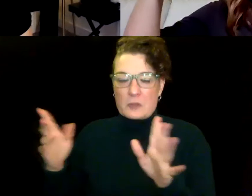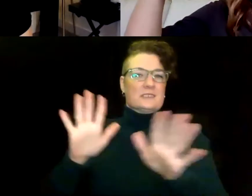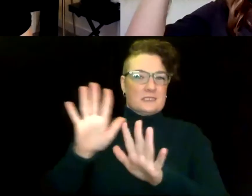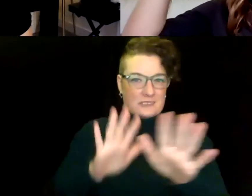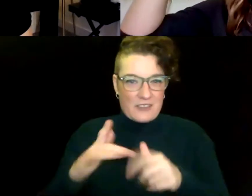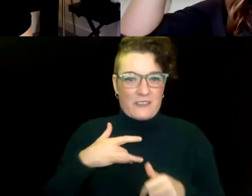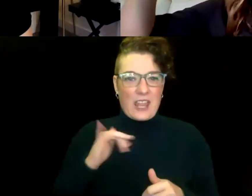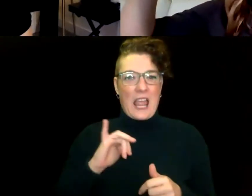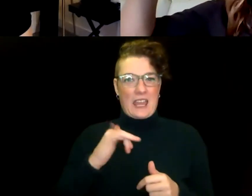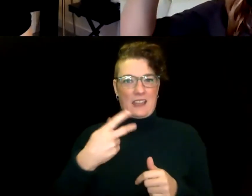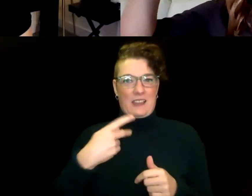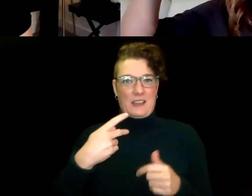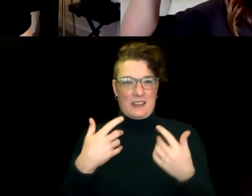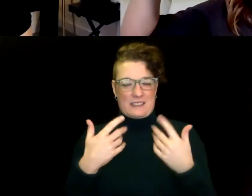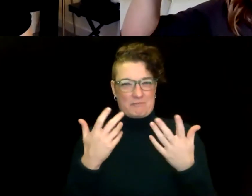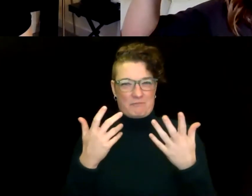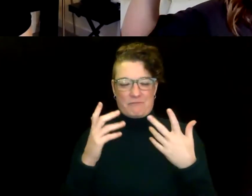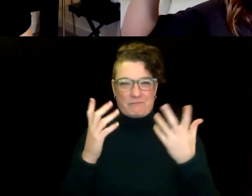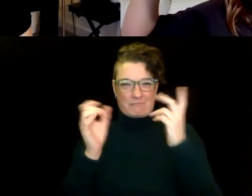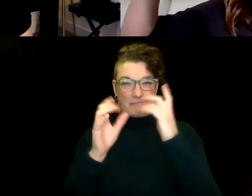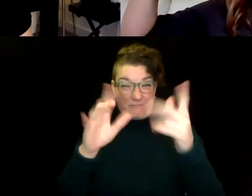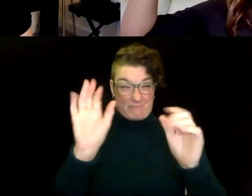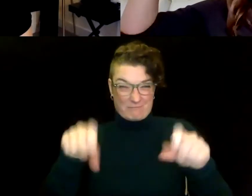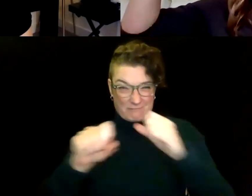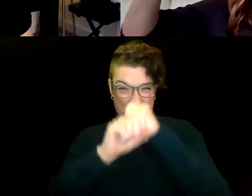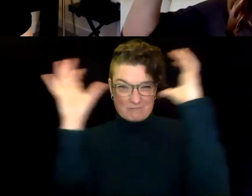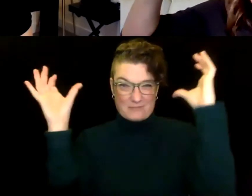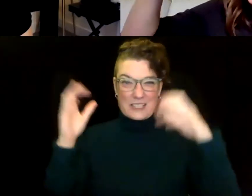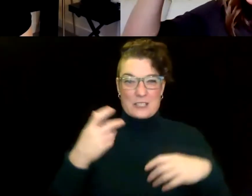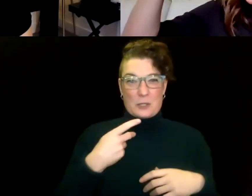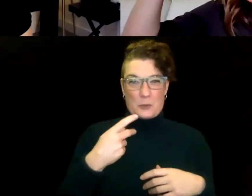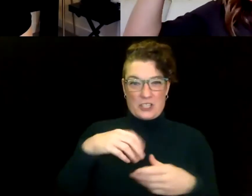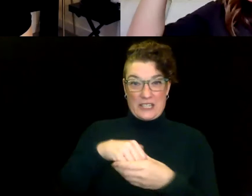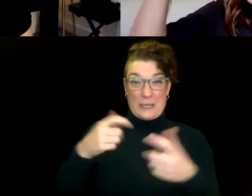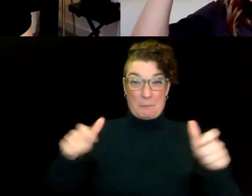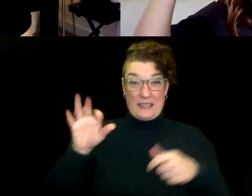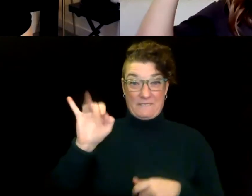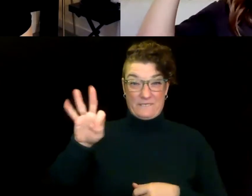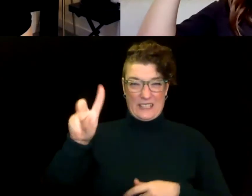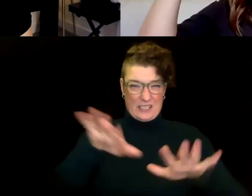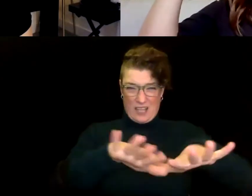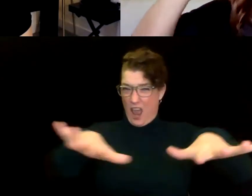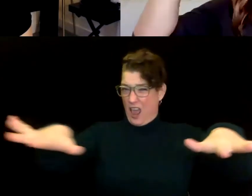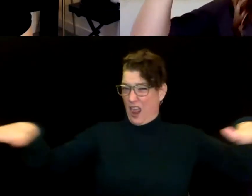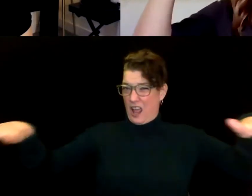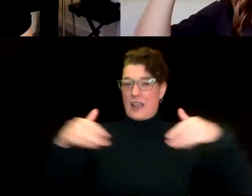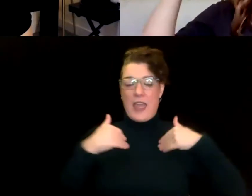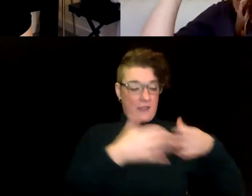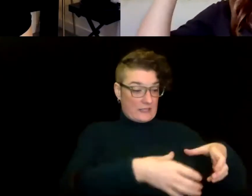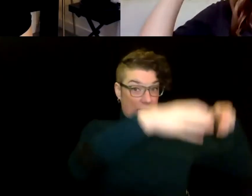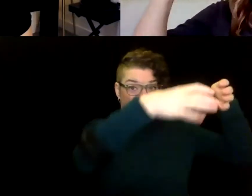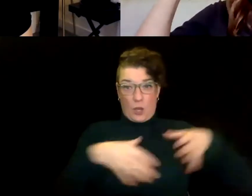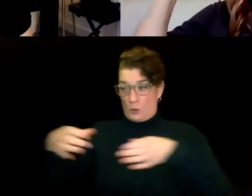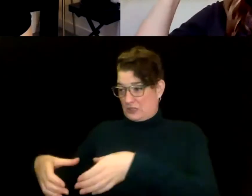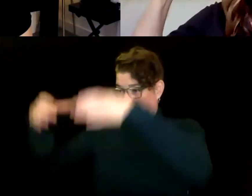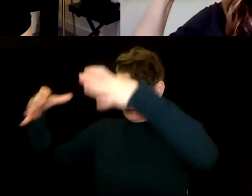field, and it's this big field behind a bunch of silos. And those silos are medical specialties,